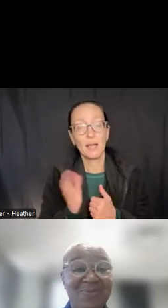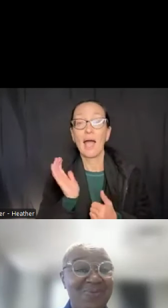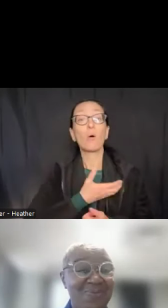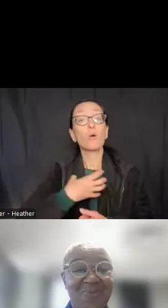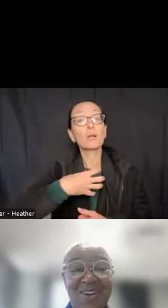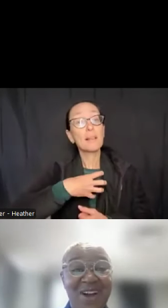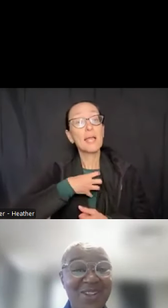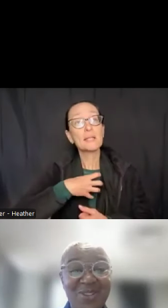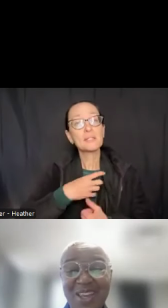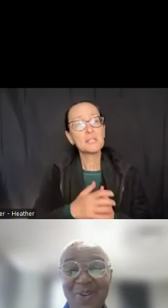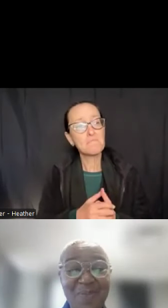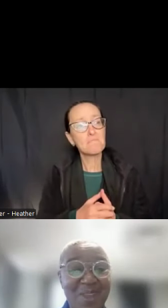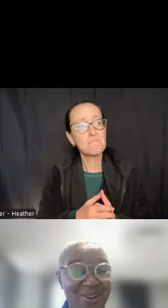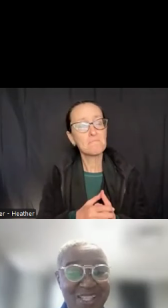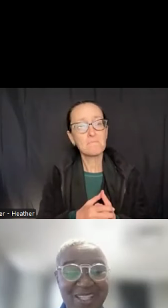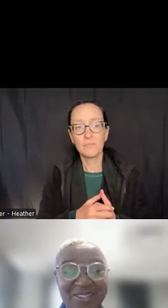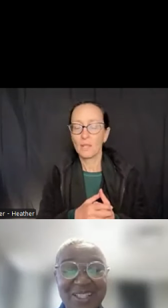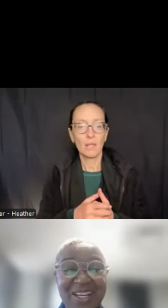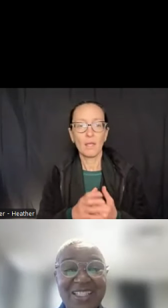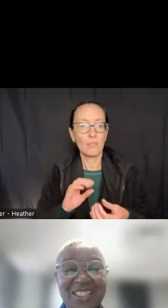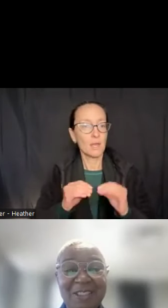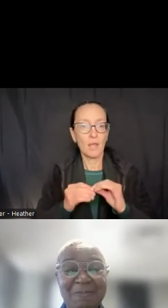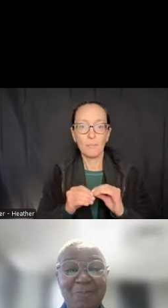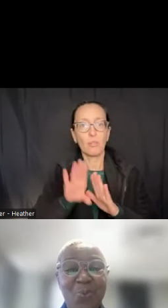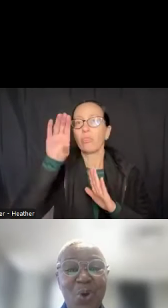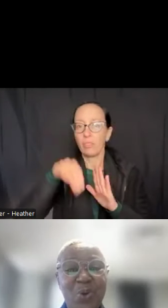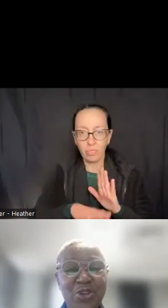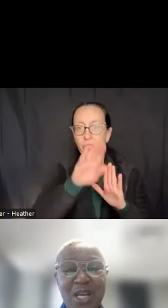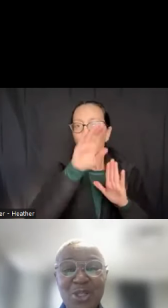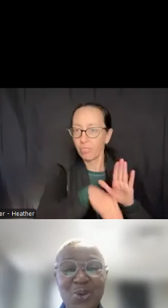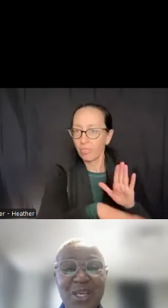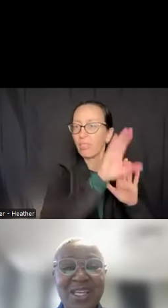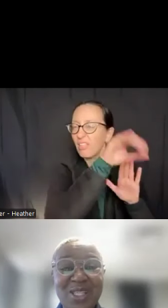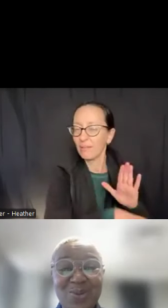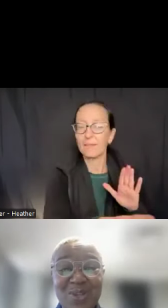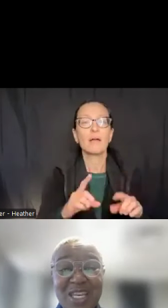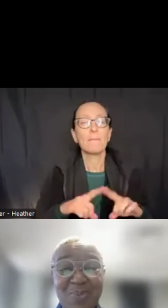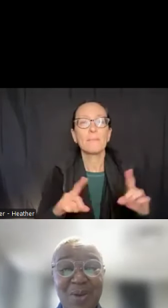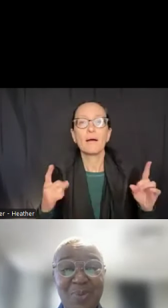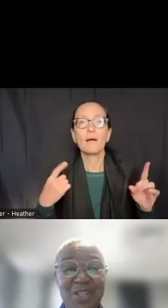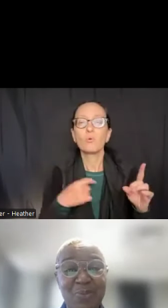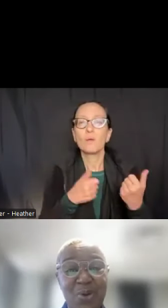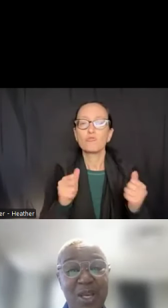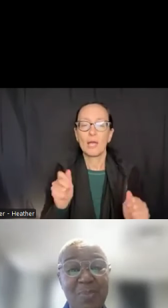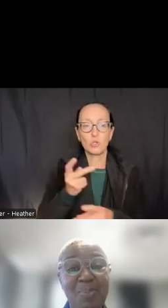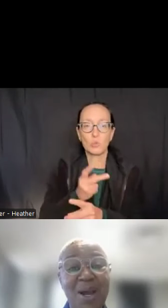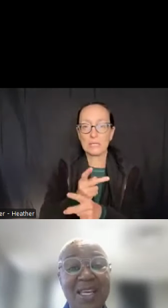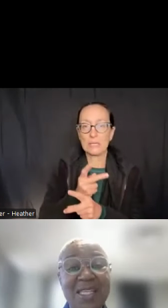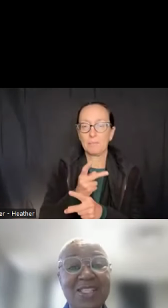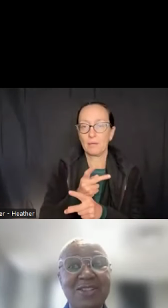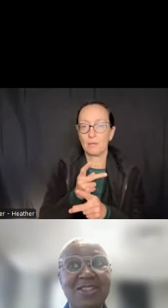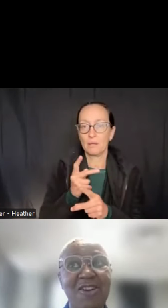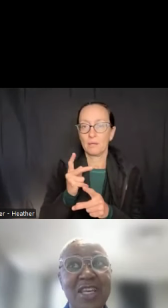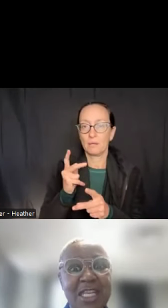complaints are volatile. They go up, they go down. What we're trying to do is to keep the complaints from going up